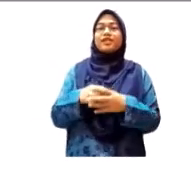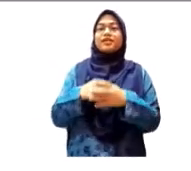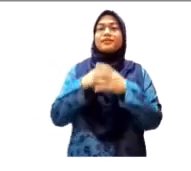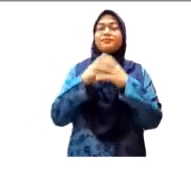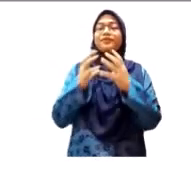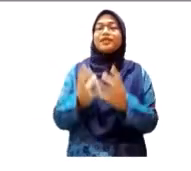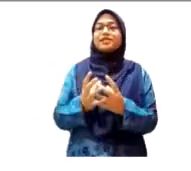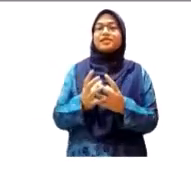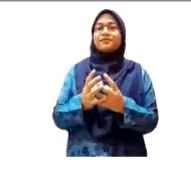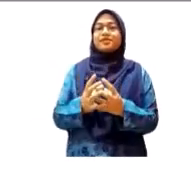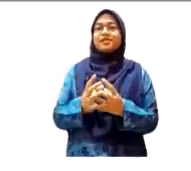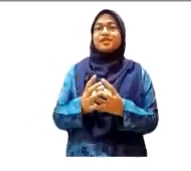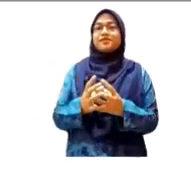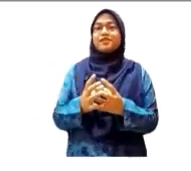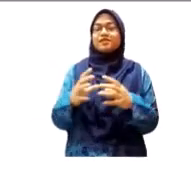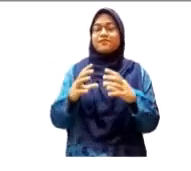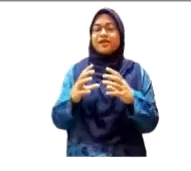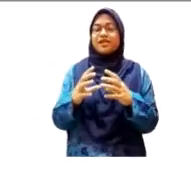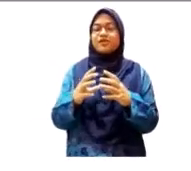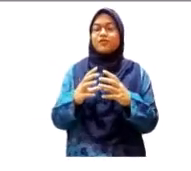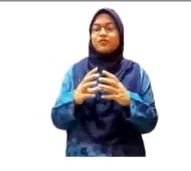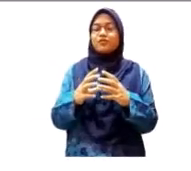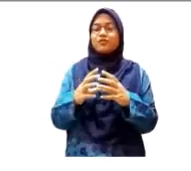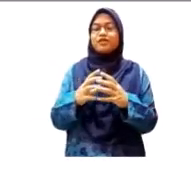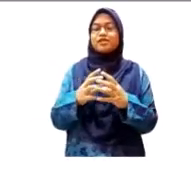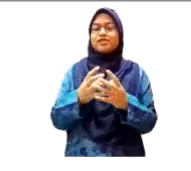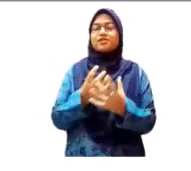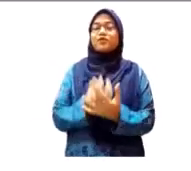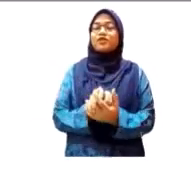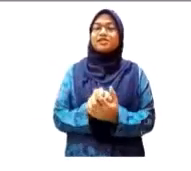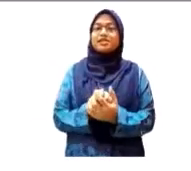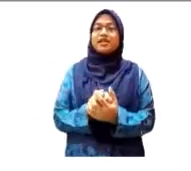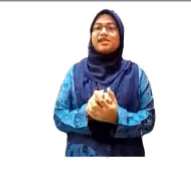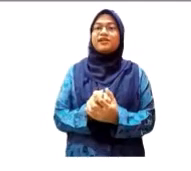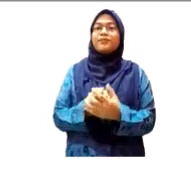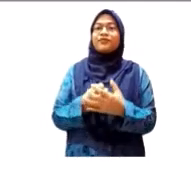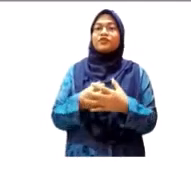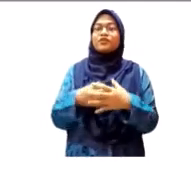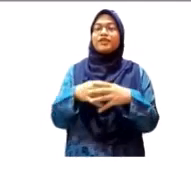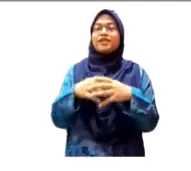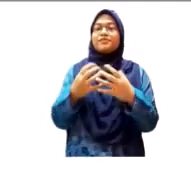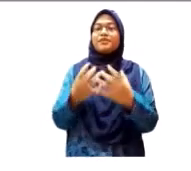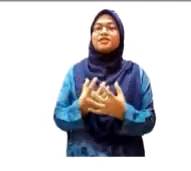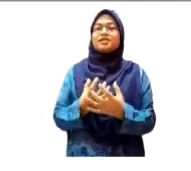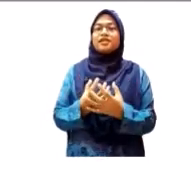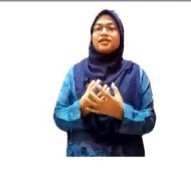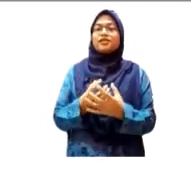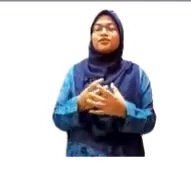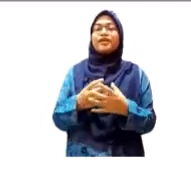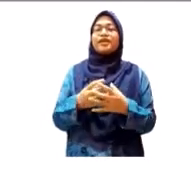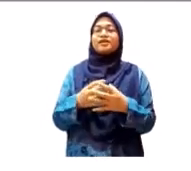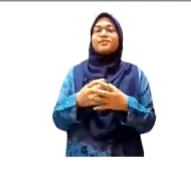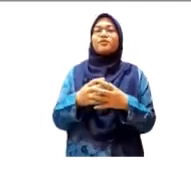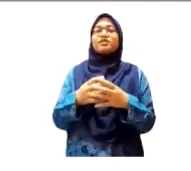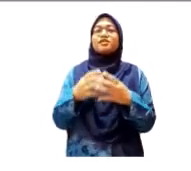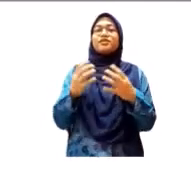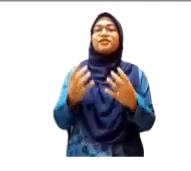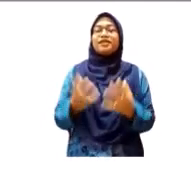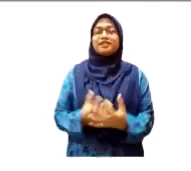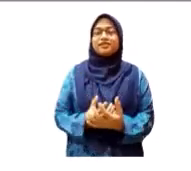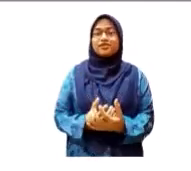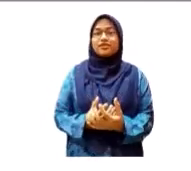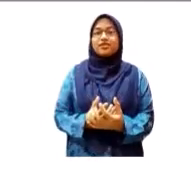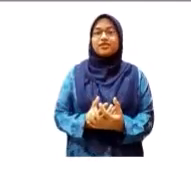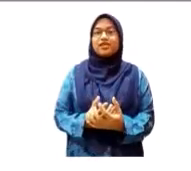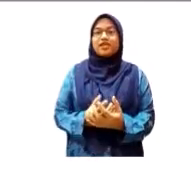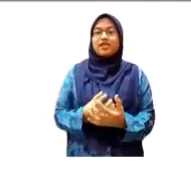we need a bigger sample size, because mine was a smaller scale, so we need a bigger scale to get a more